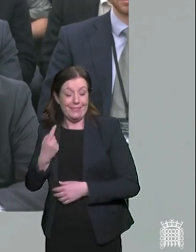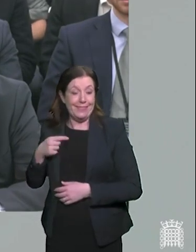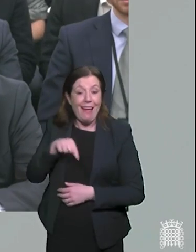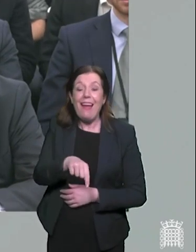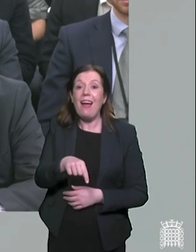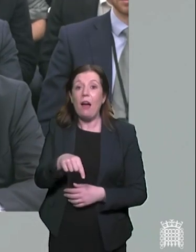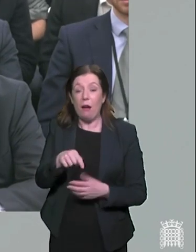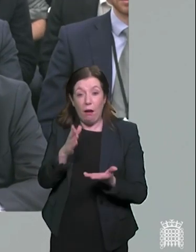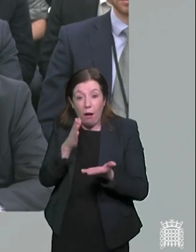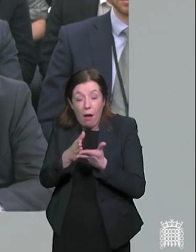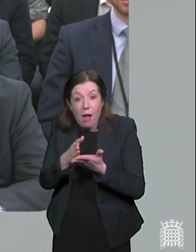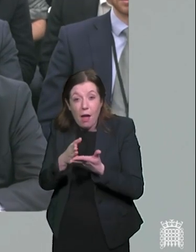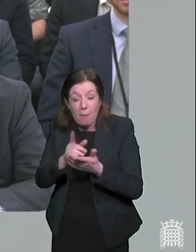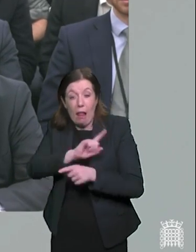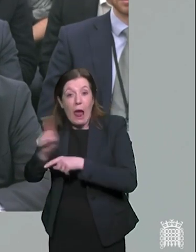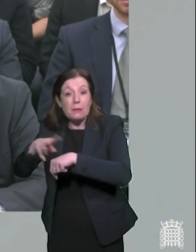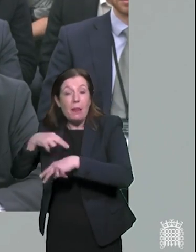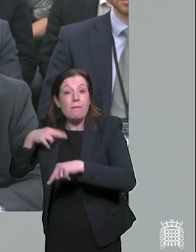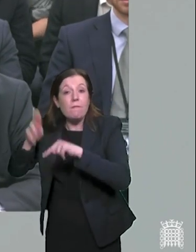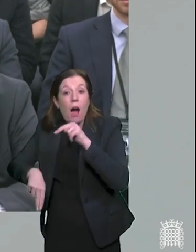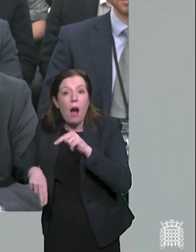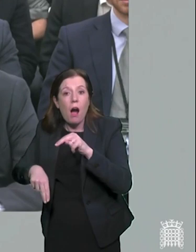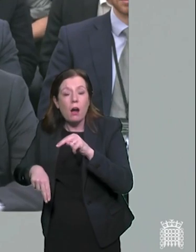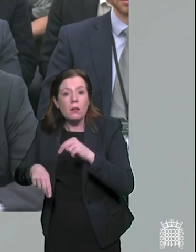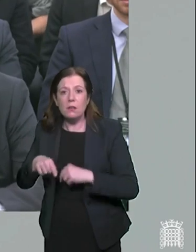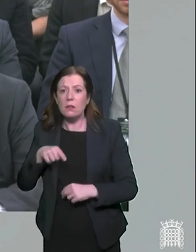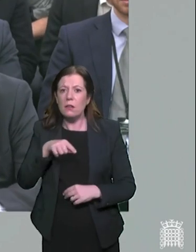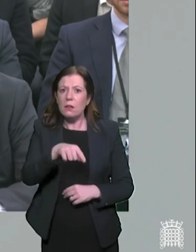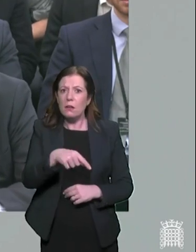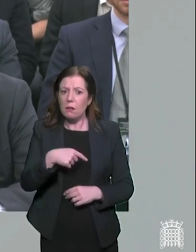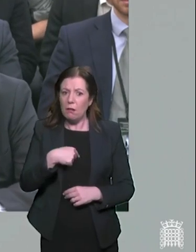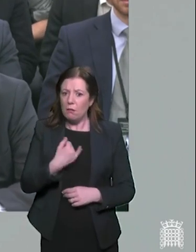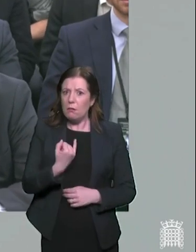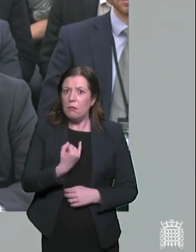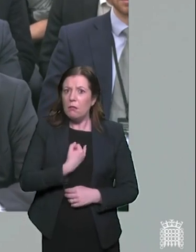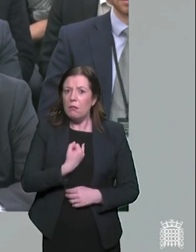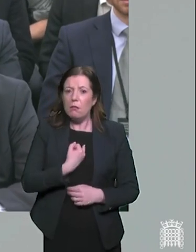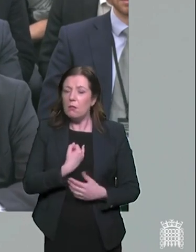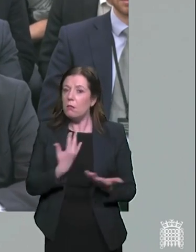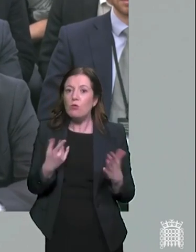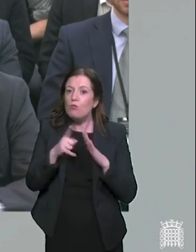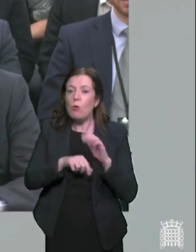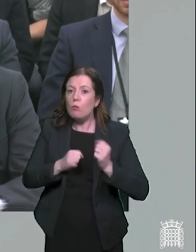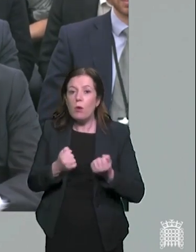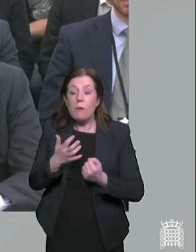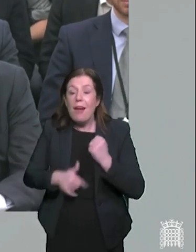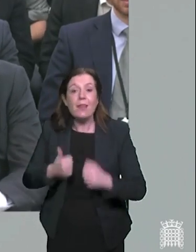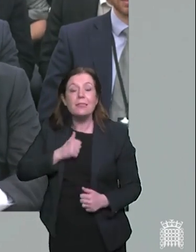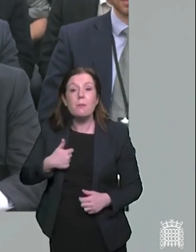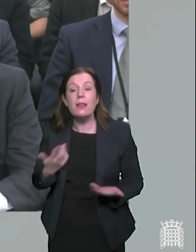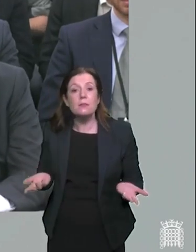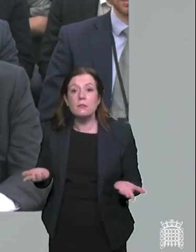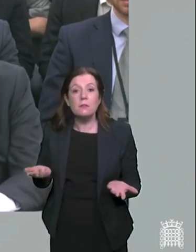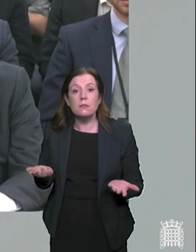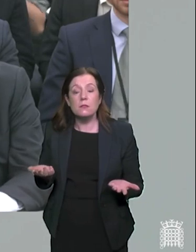event for which I was fined, would later be found to be somehow against the rules. And